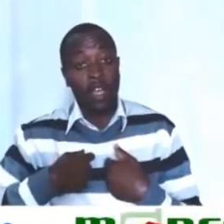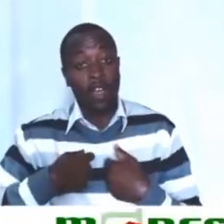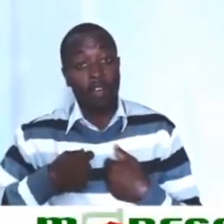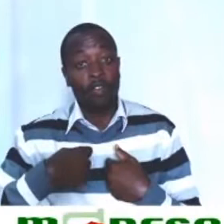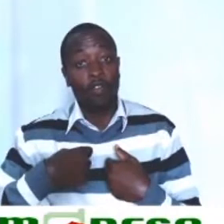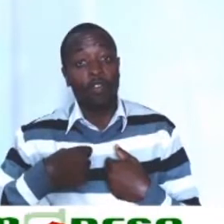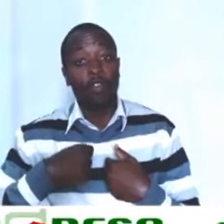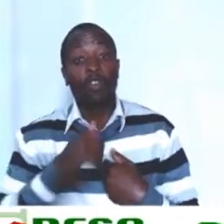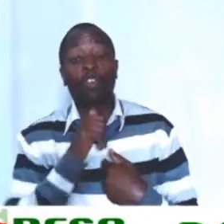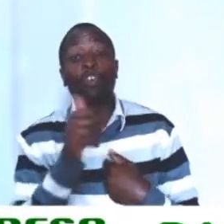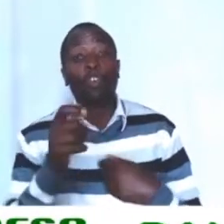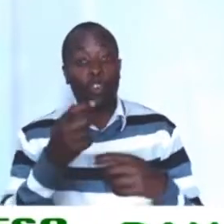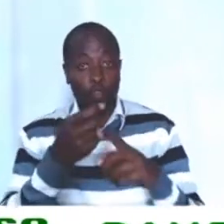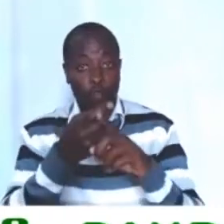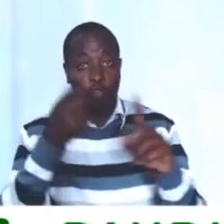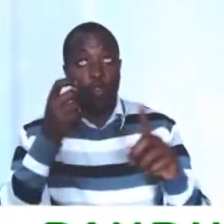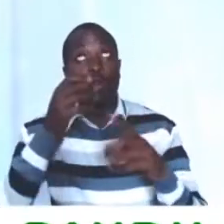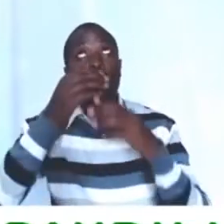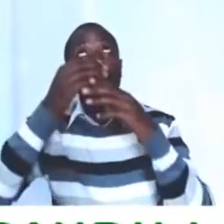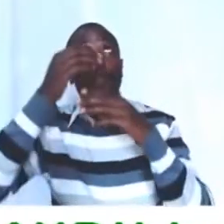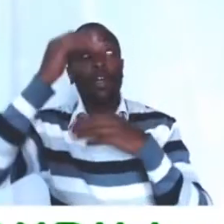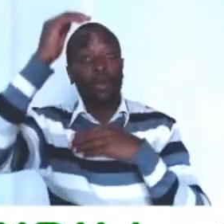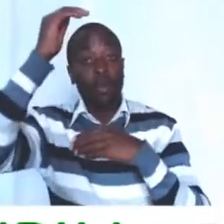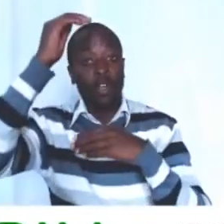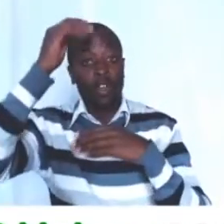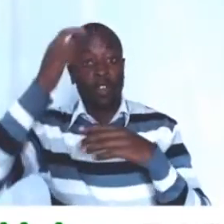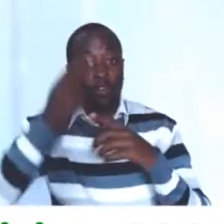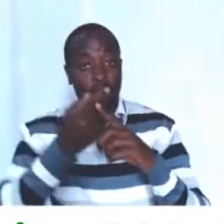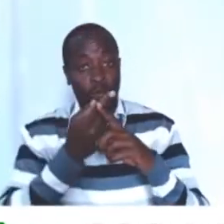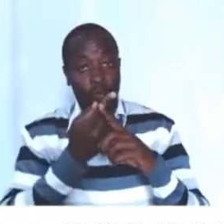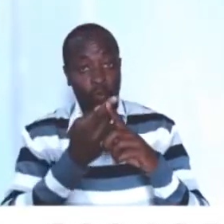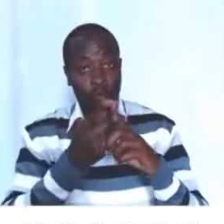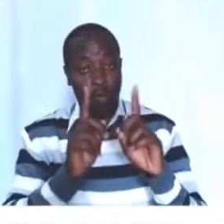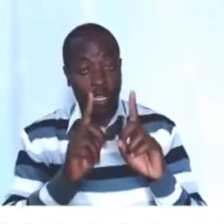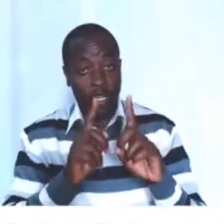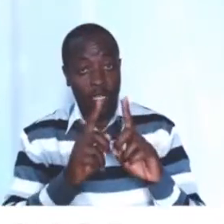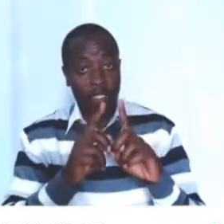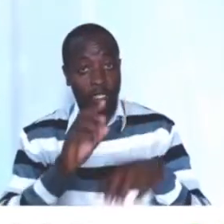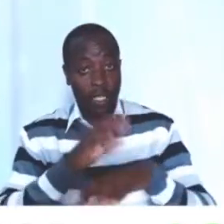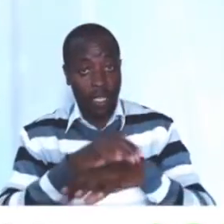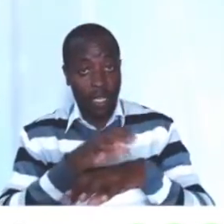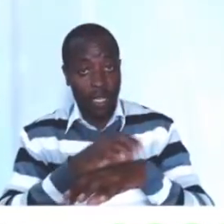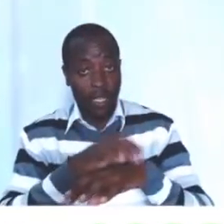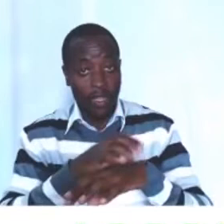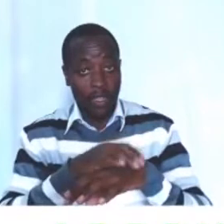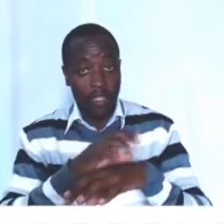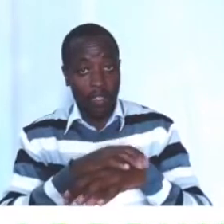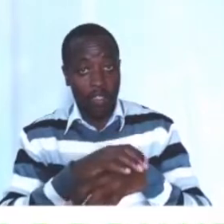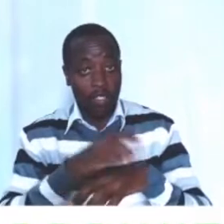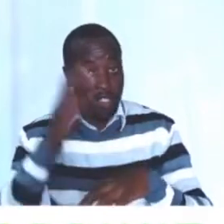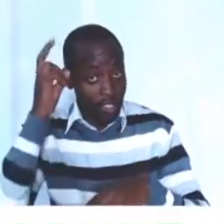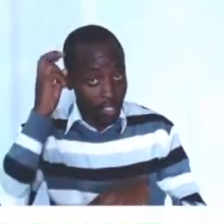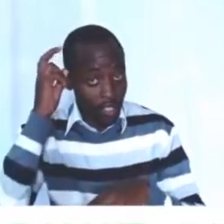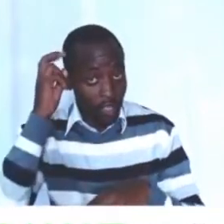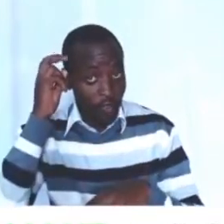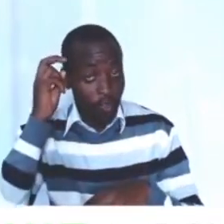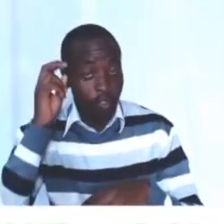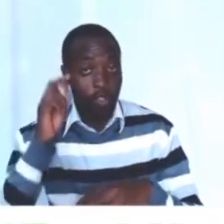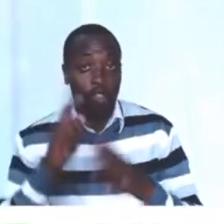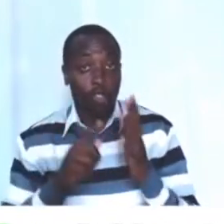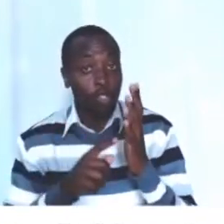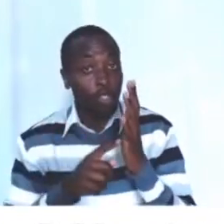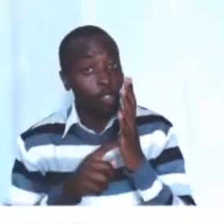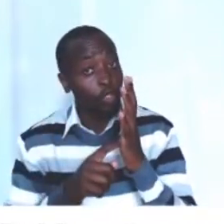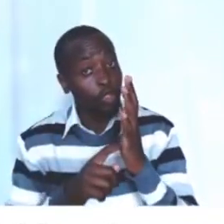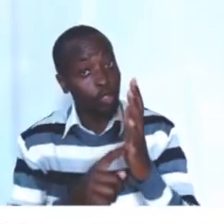earthly, sensual, and demonic. He depicts a downward stride in